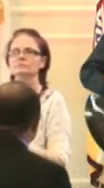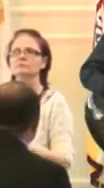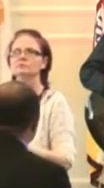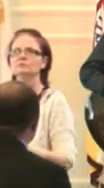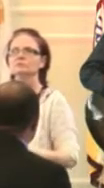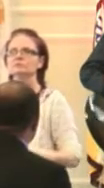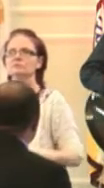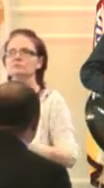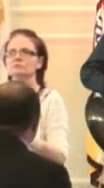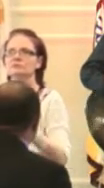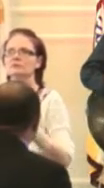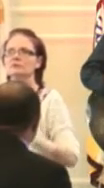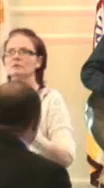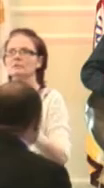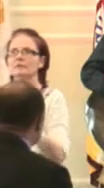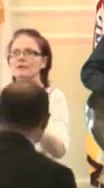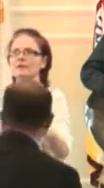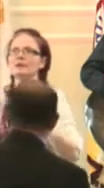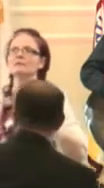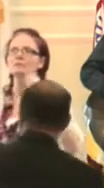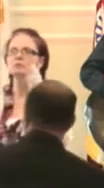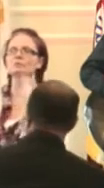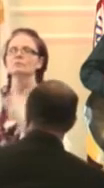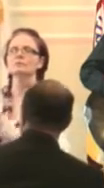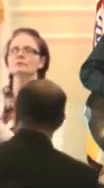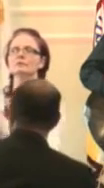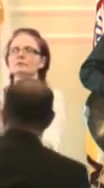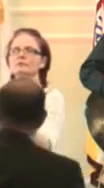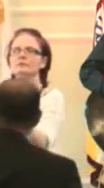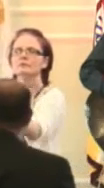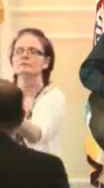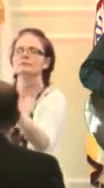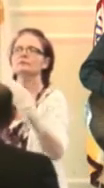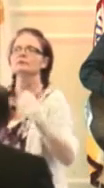Holy Spirit, come and have your way.